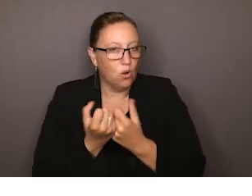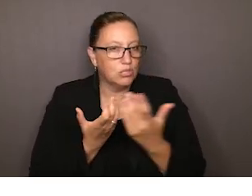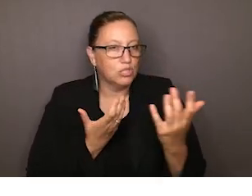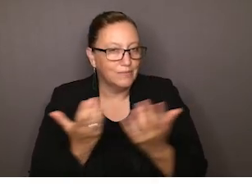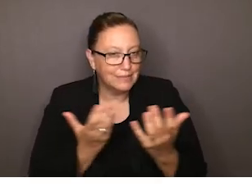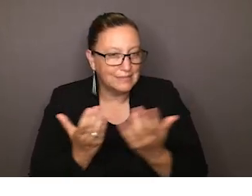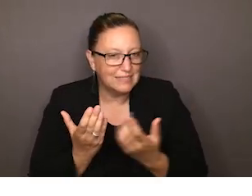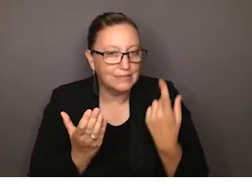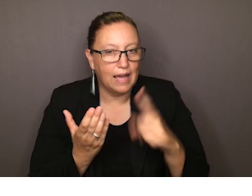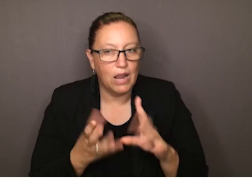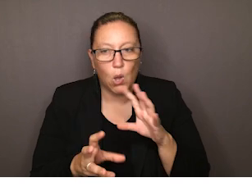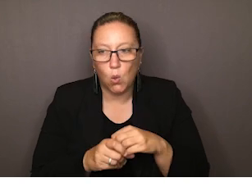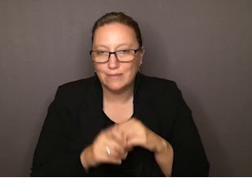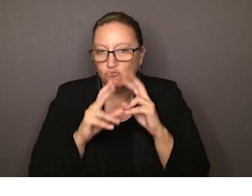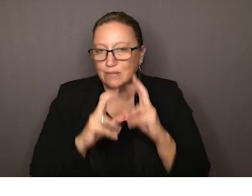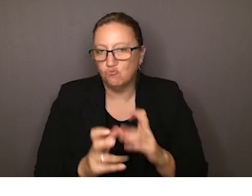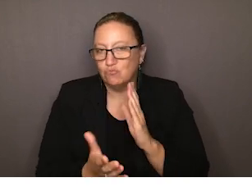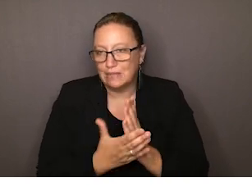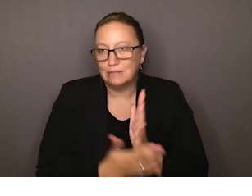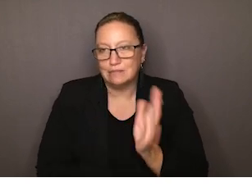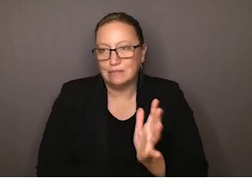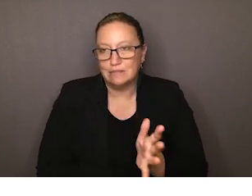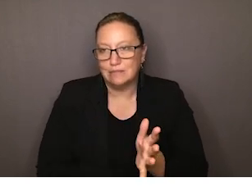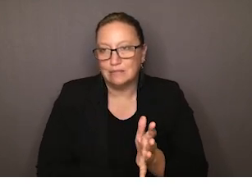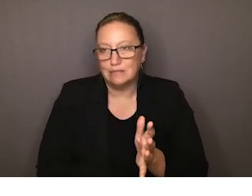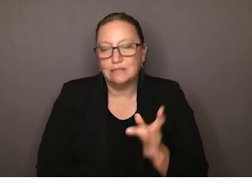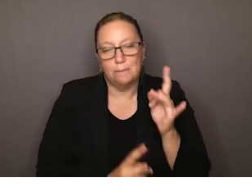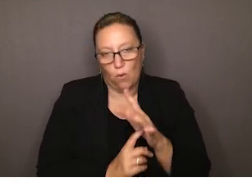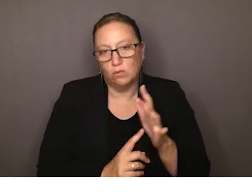services, and inclusive research really does